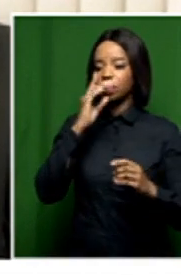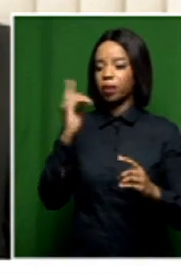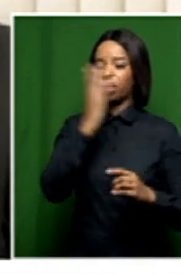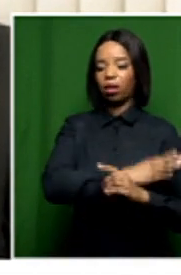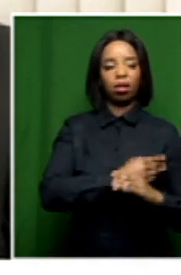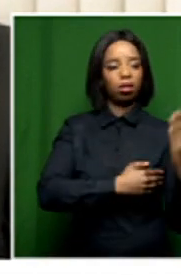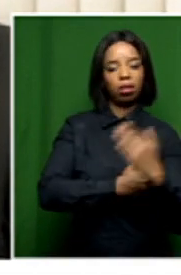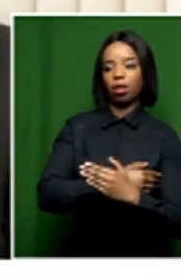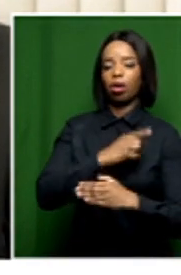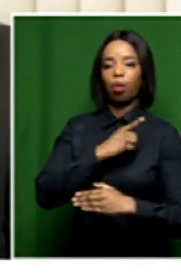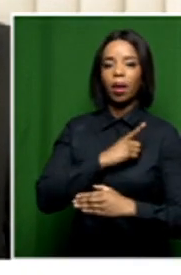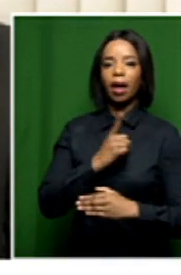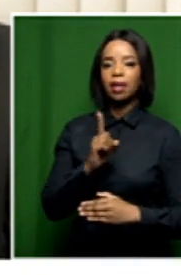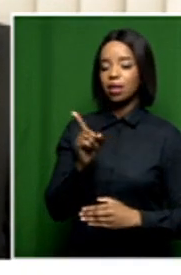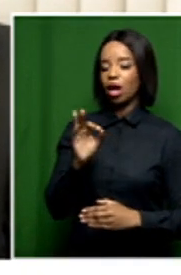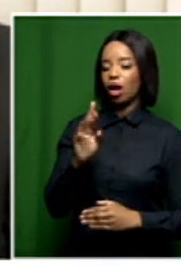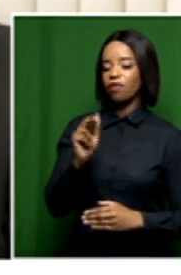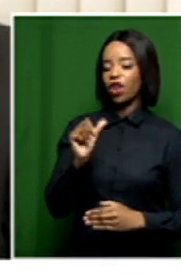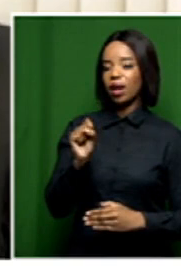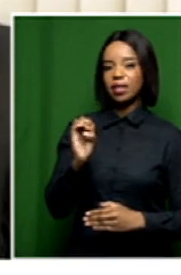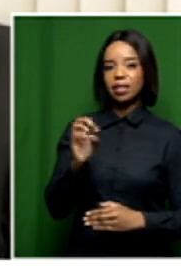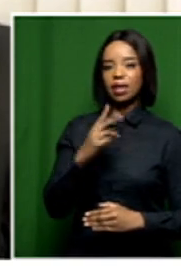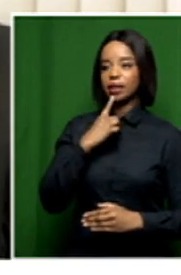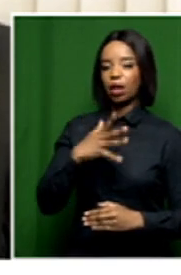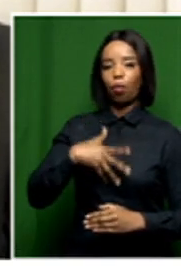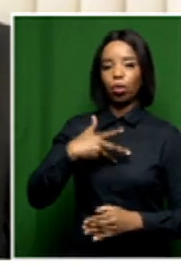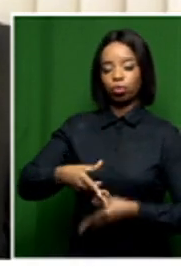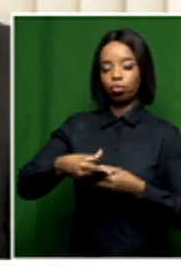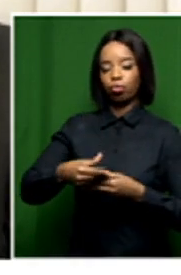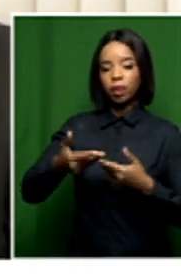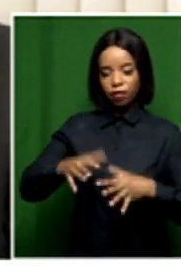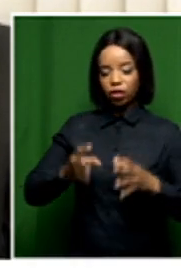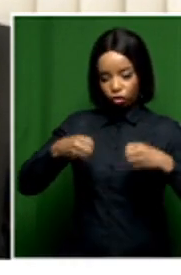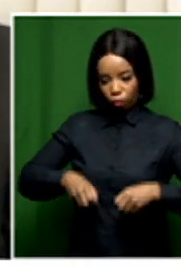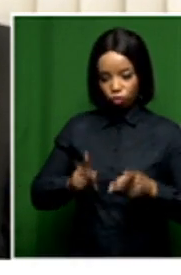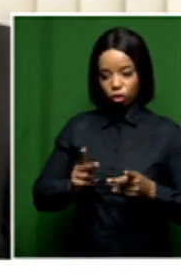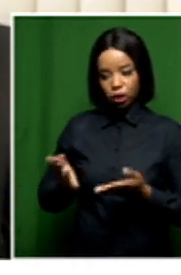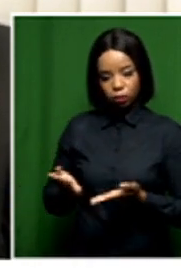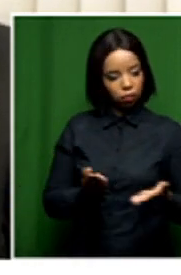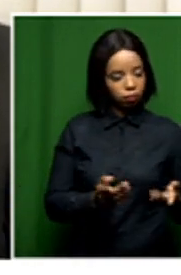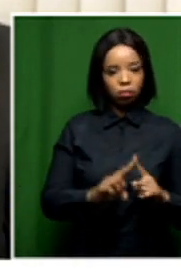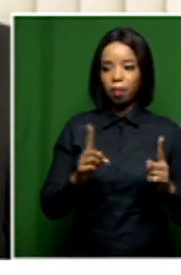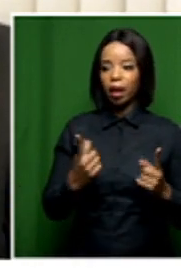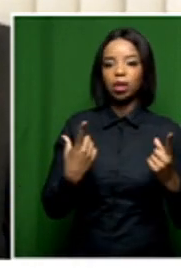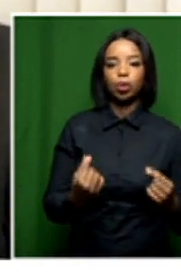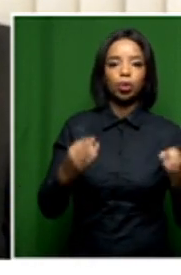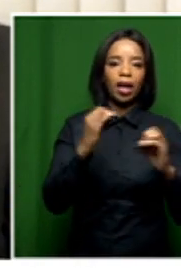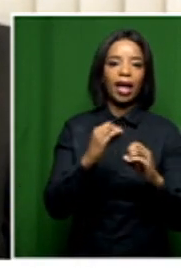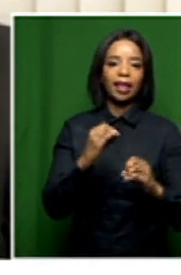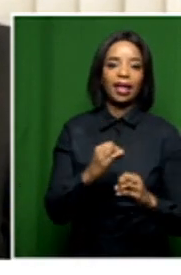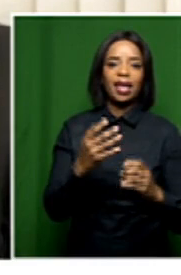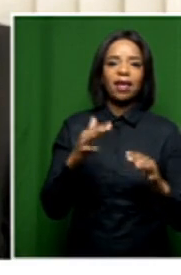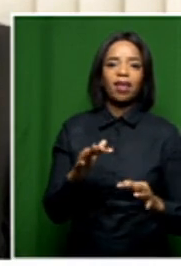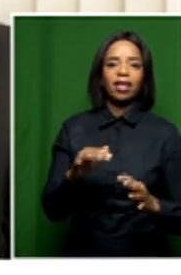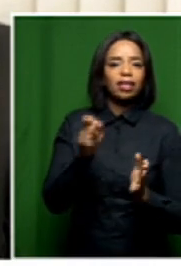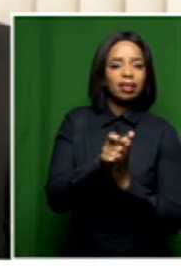documents. He was granted the opportunity but didn't act according to the Commission. Instead, his lawyers wrote 2 letters pursuing